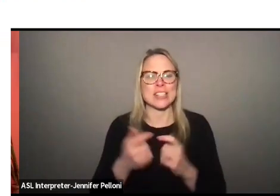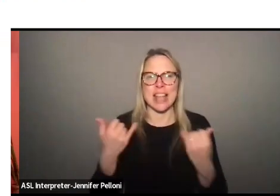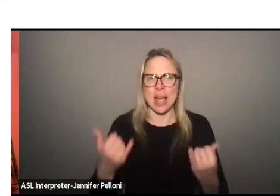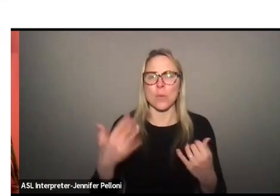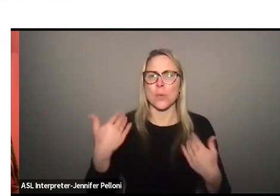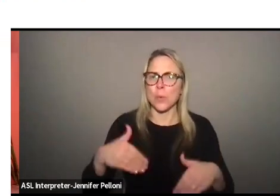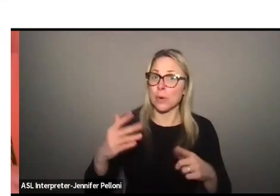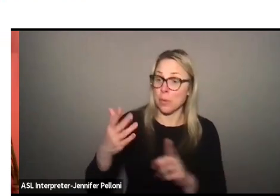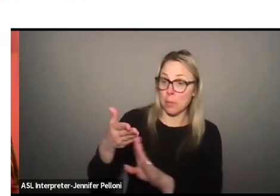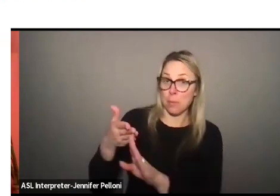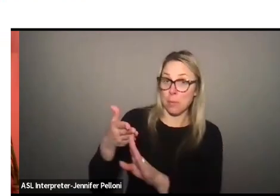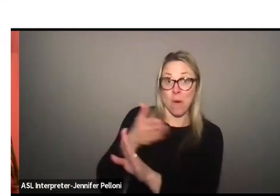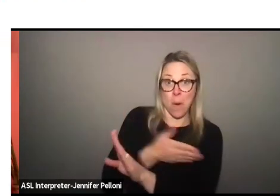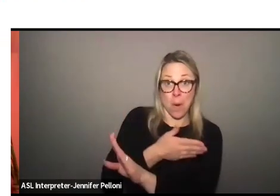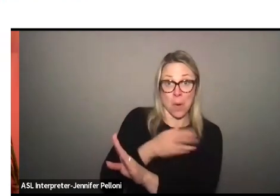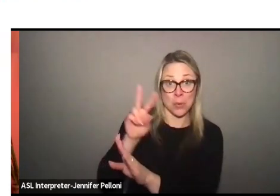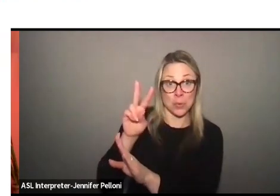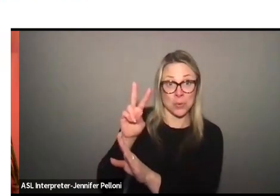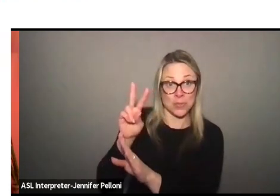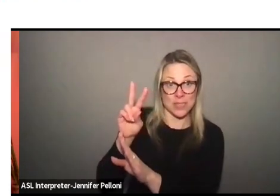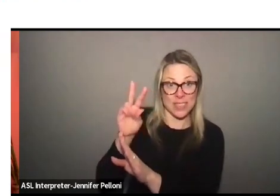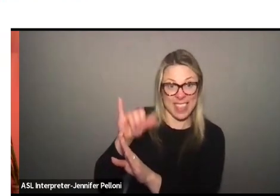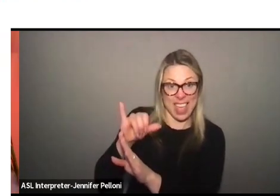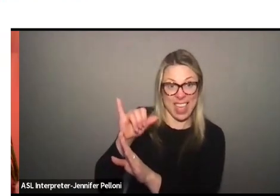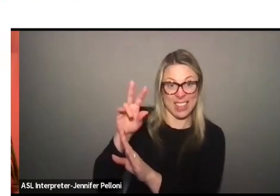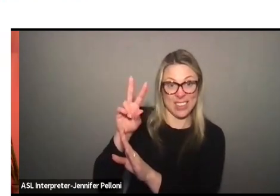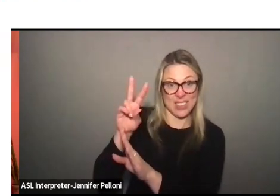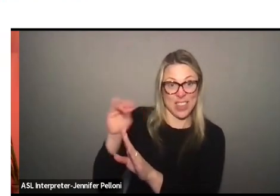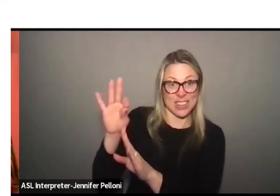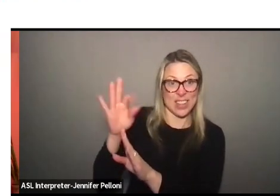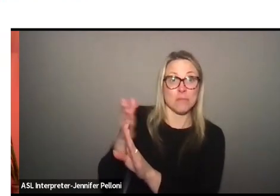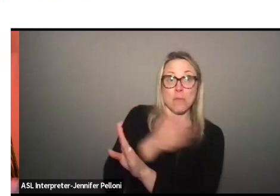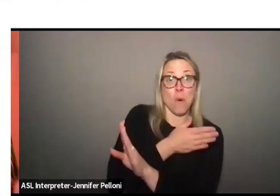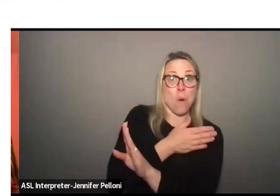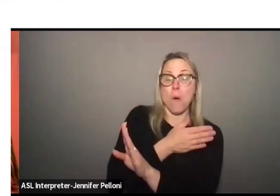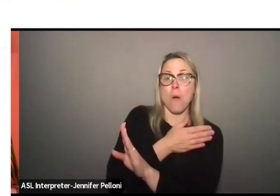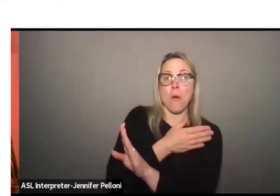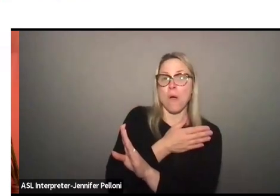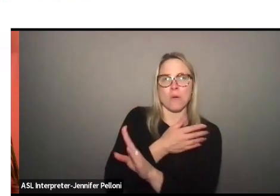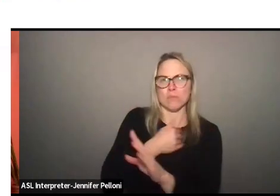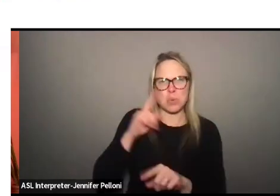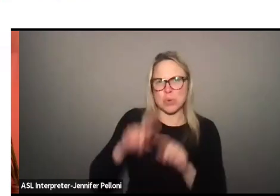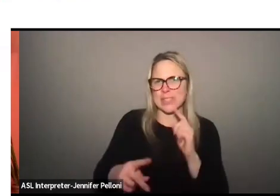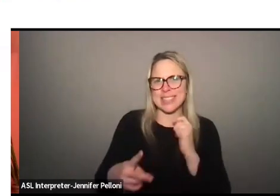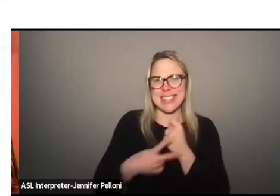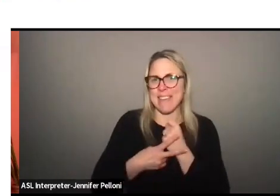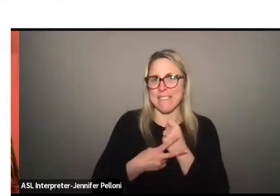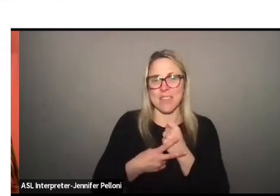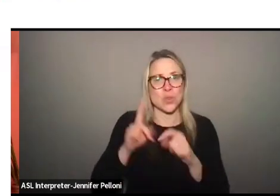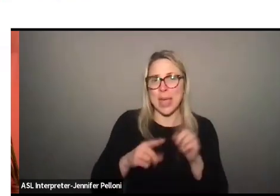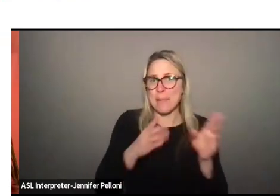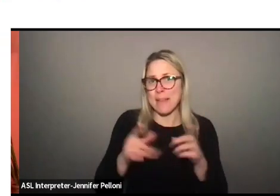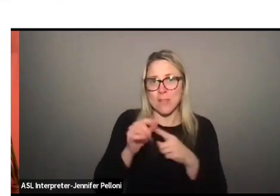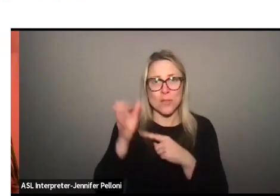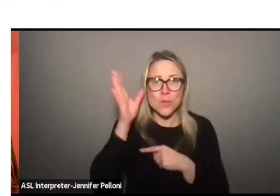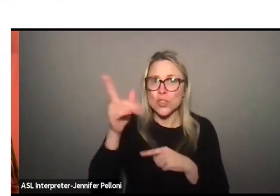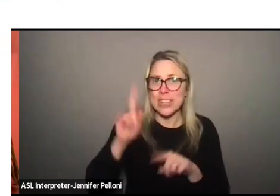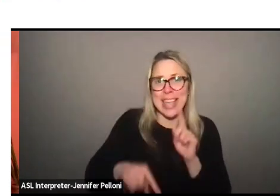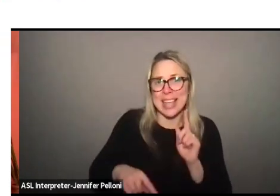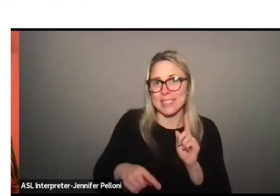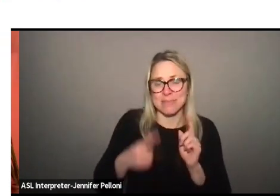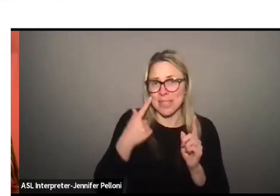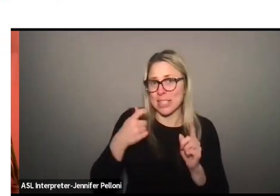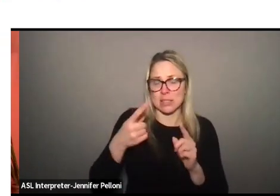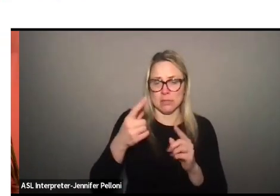to special needs trust and ABLE accounts, there was no way for them to be able to save and plan for their future, because they